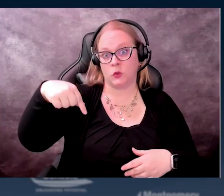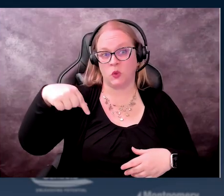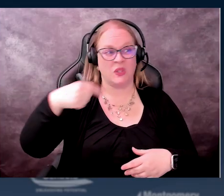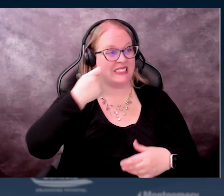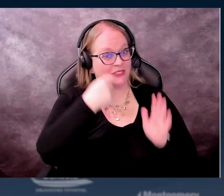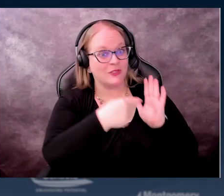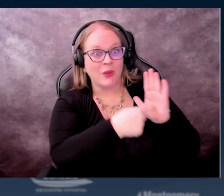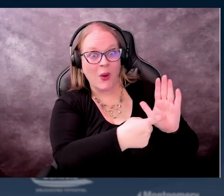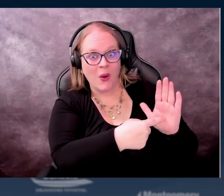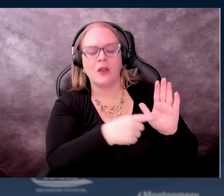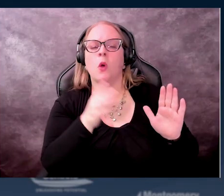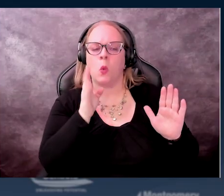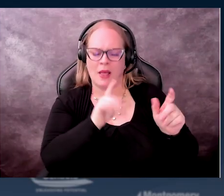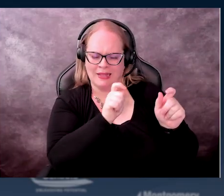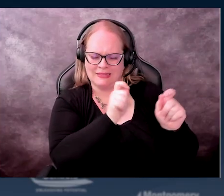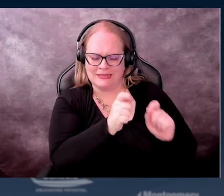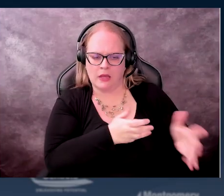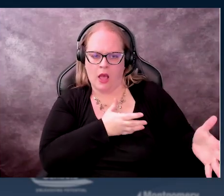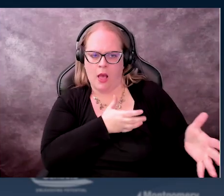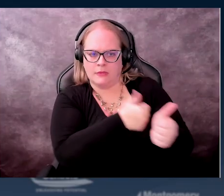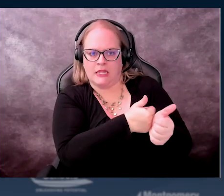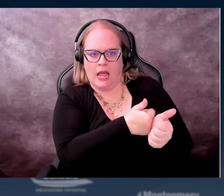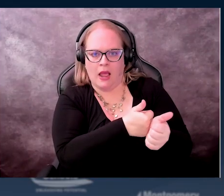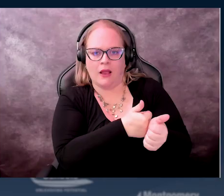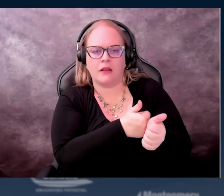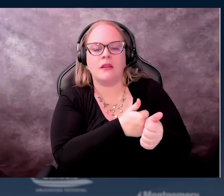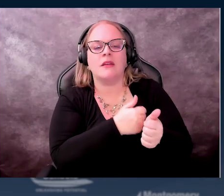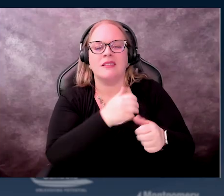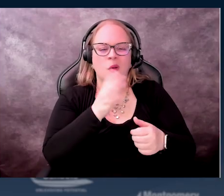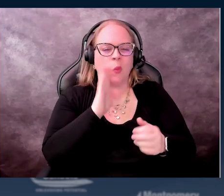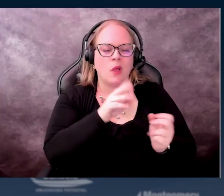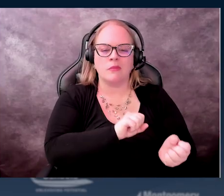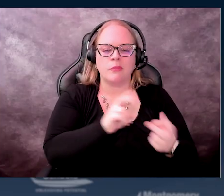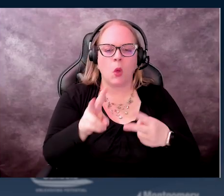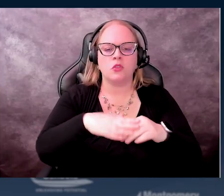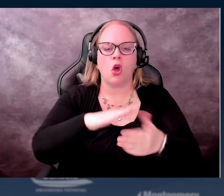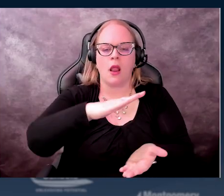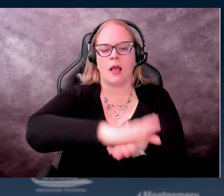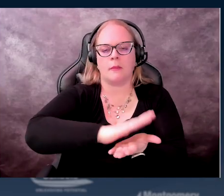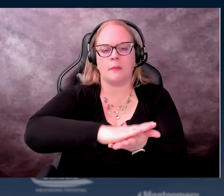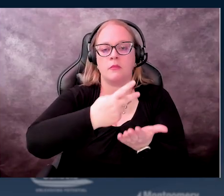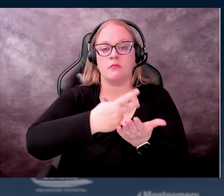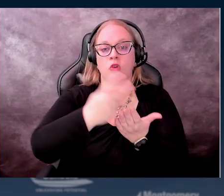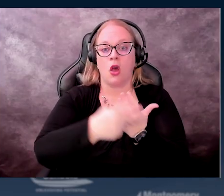the academic program's website with questions that we did not get to.